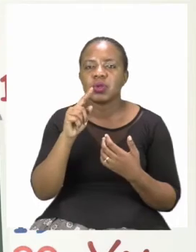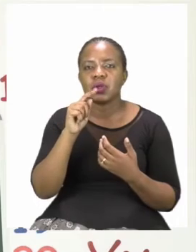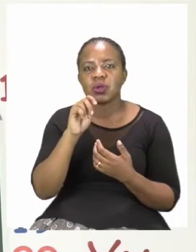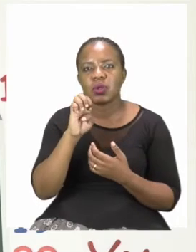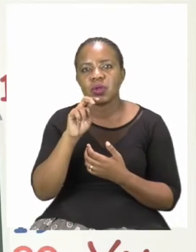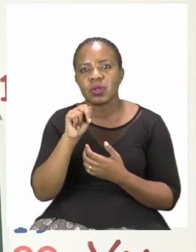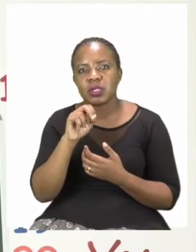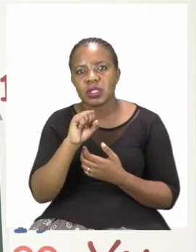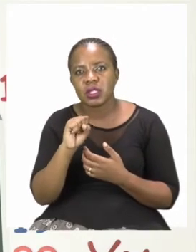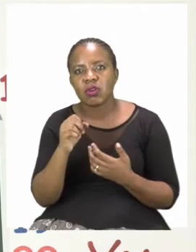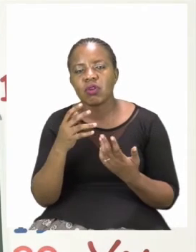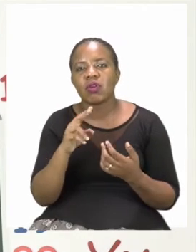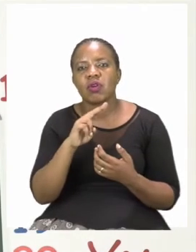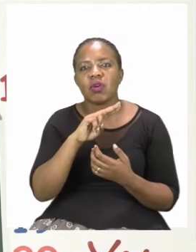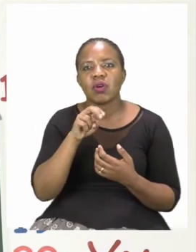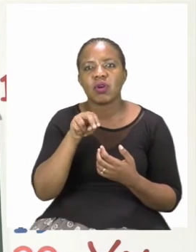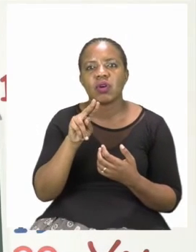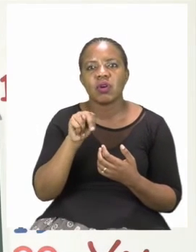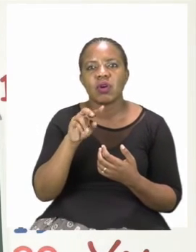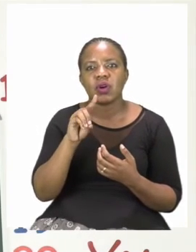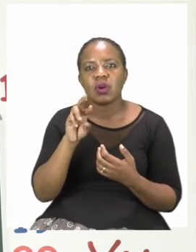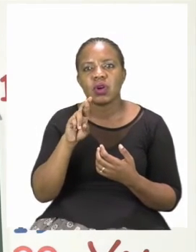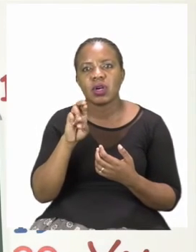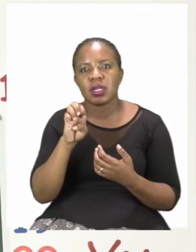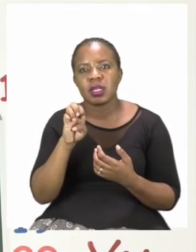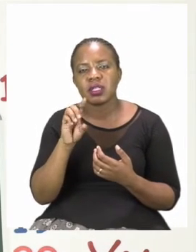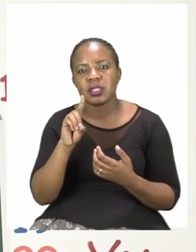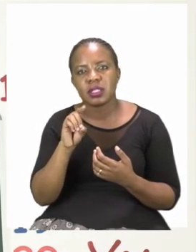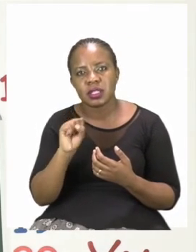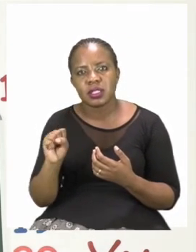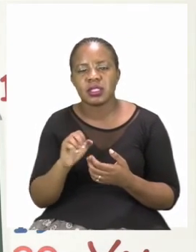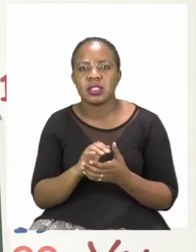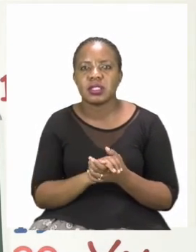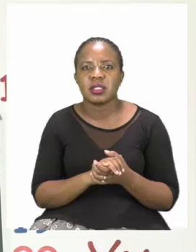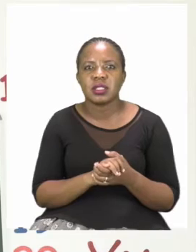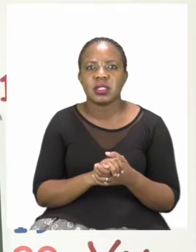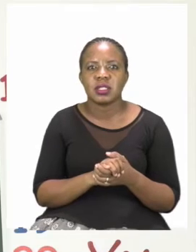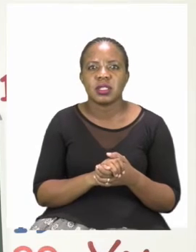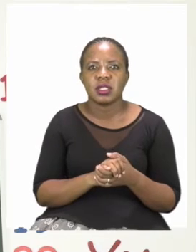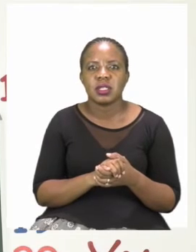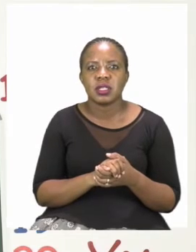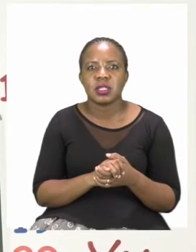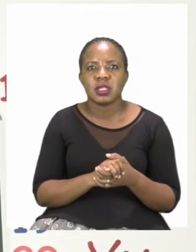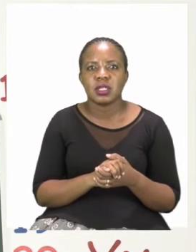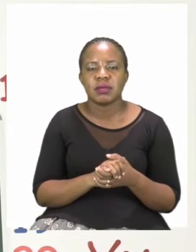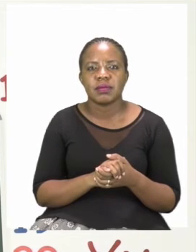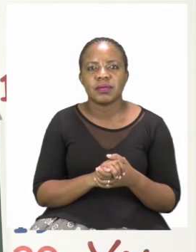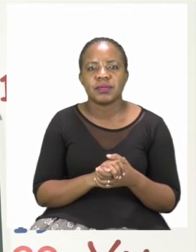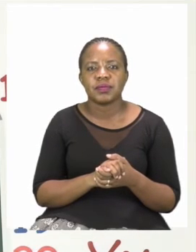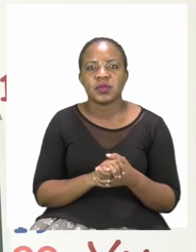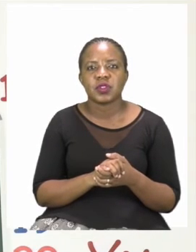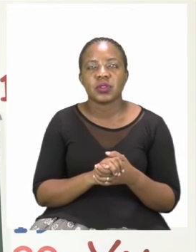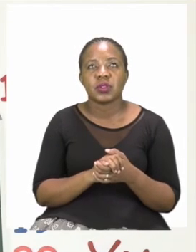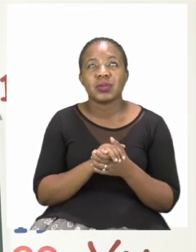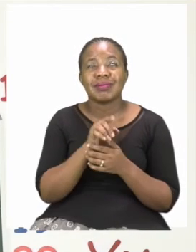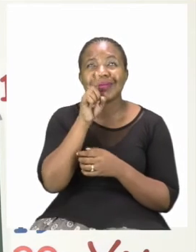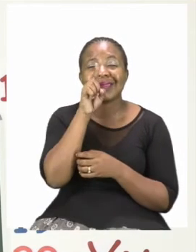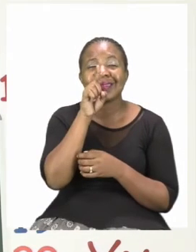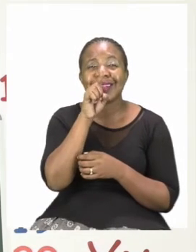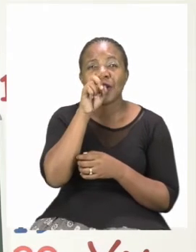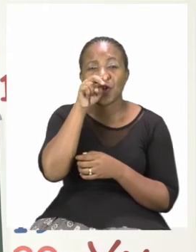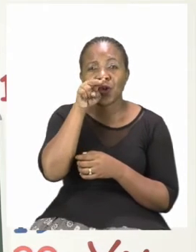Round. Very good. Now we can practice the tracing. So I'd like you to start where the arrow